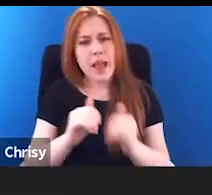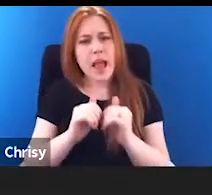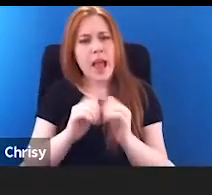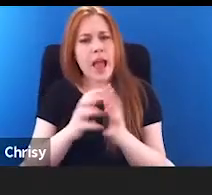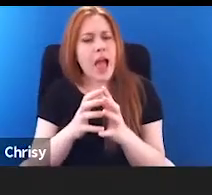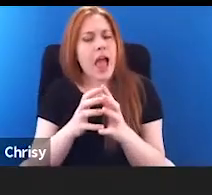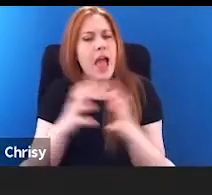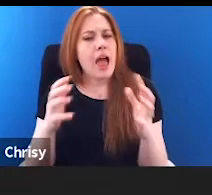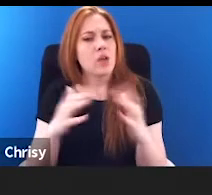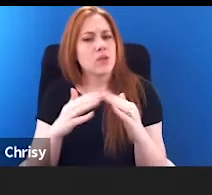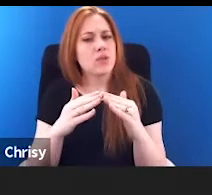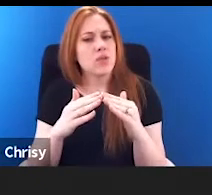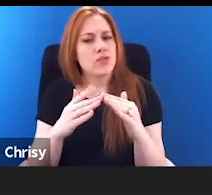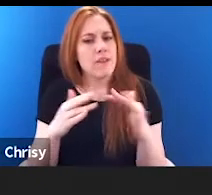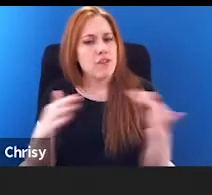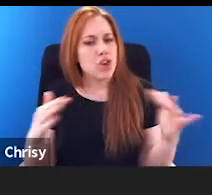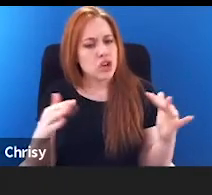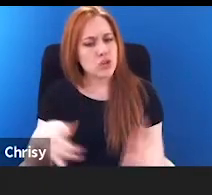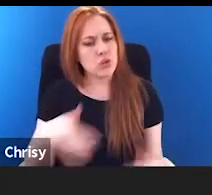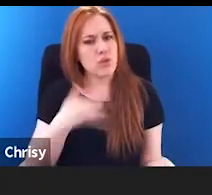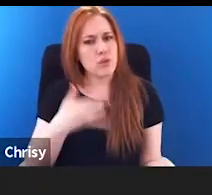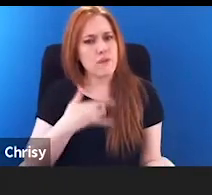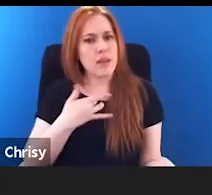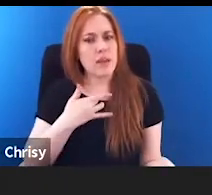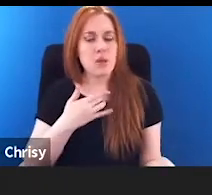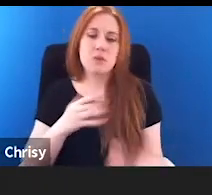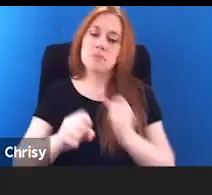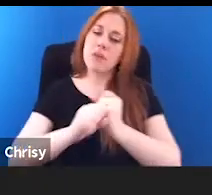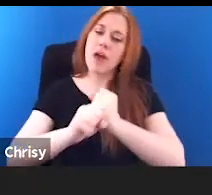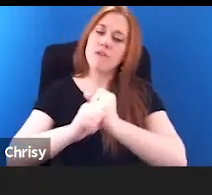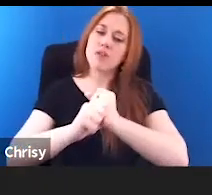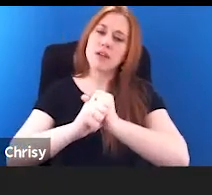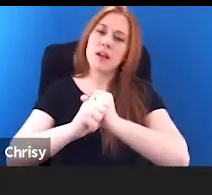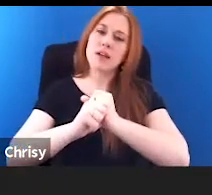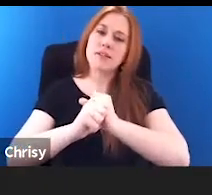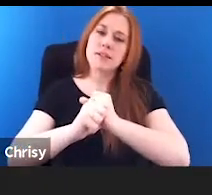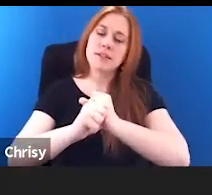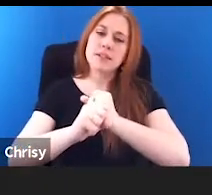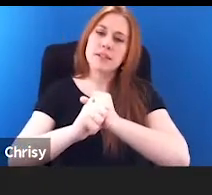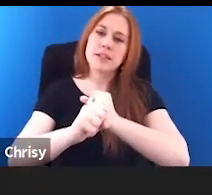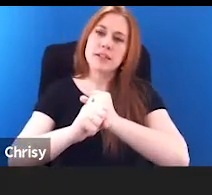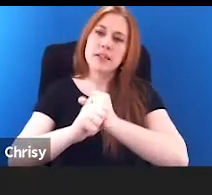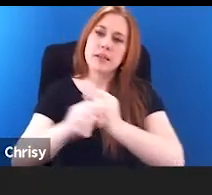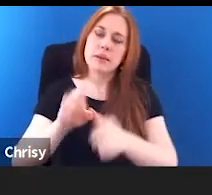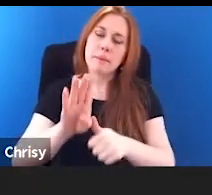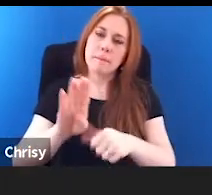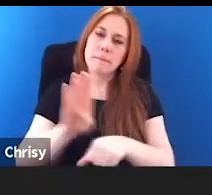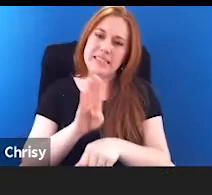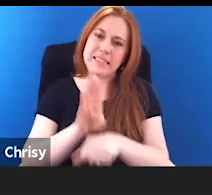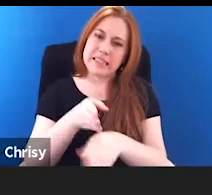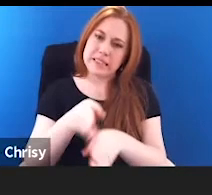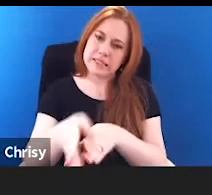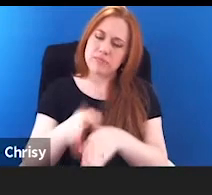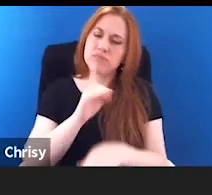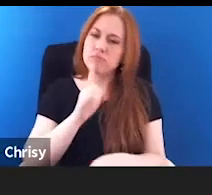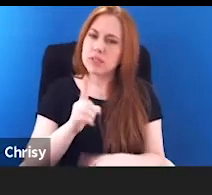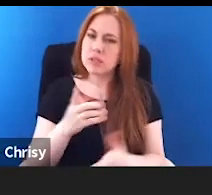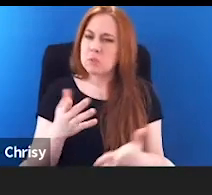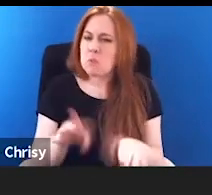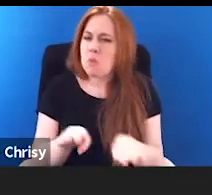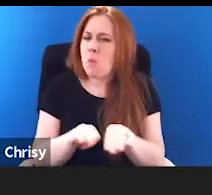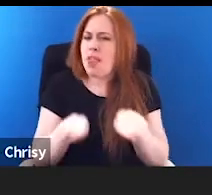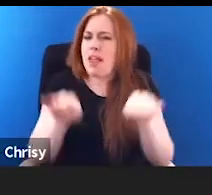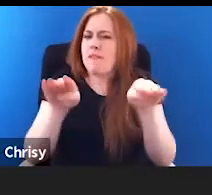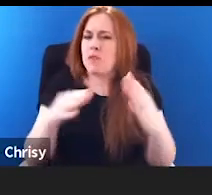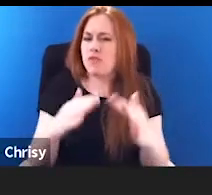diverse do you think that the advertising industry are? So specifically, what level of diversity